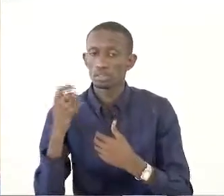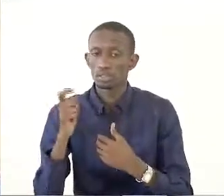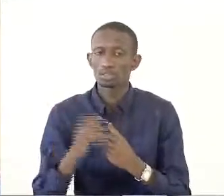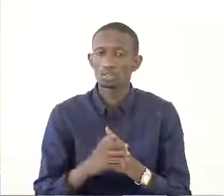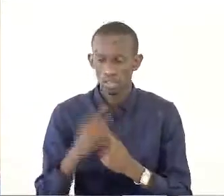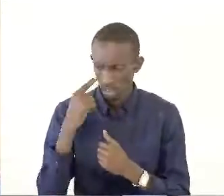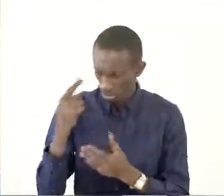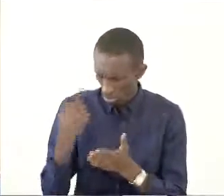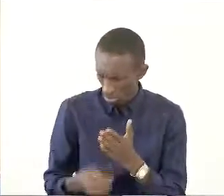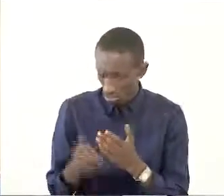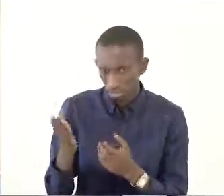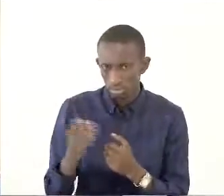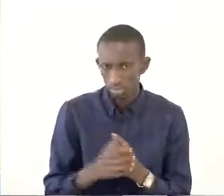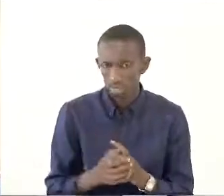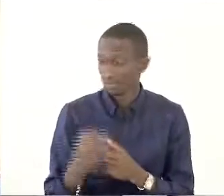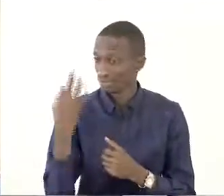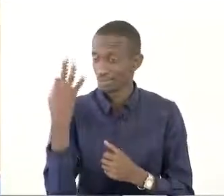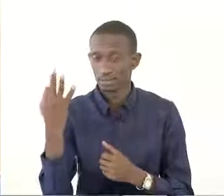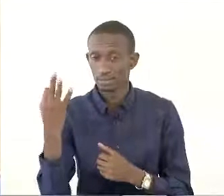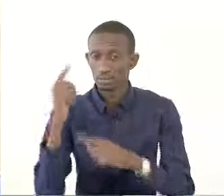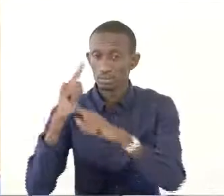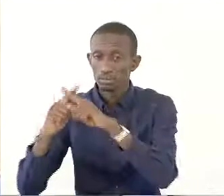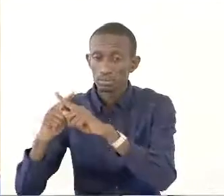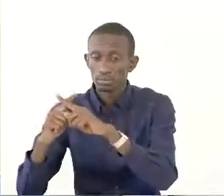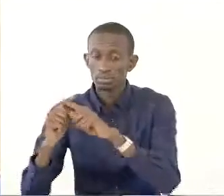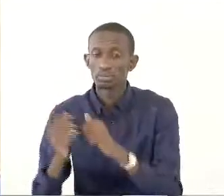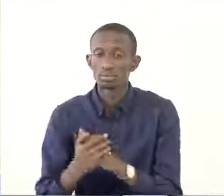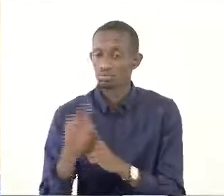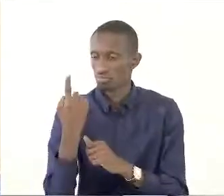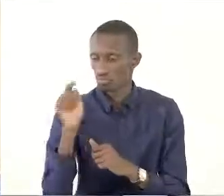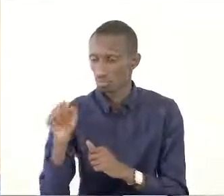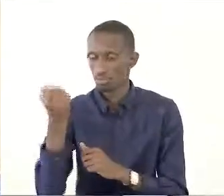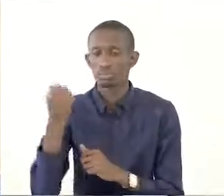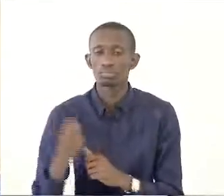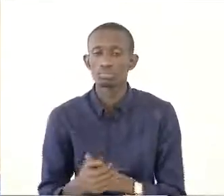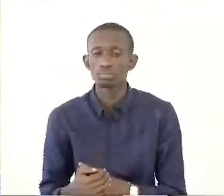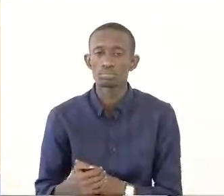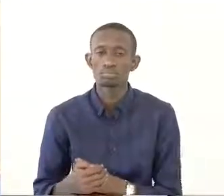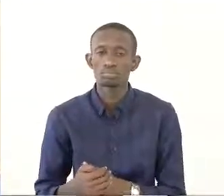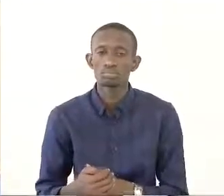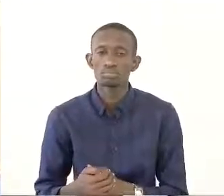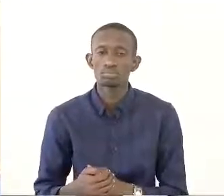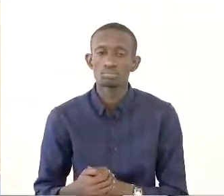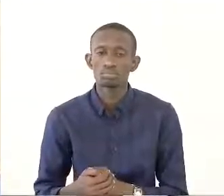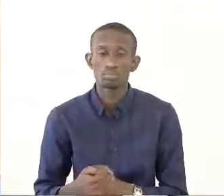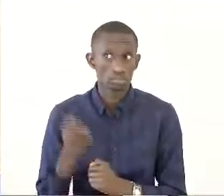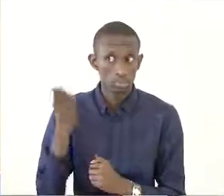I get? It is 3 times 1.5. That is